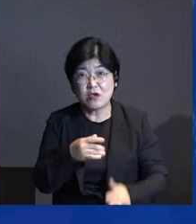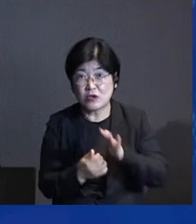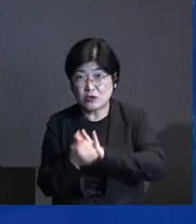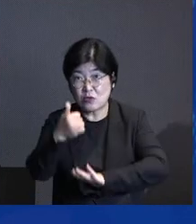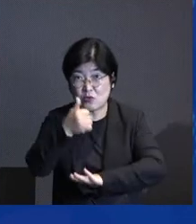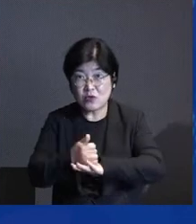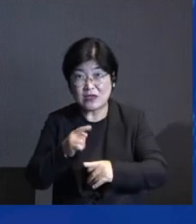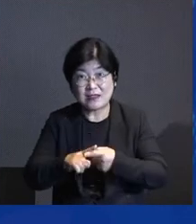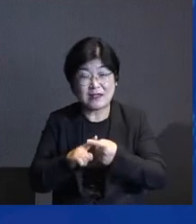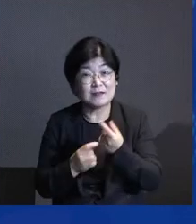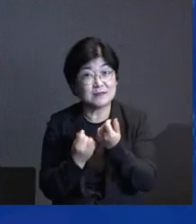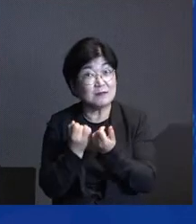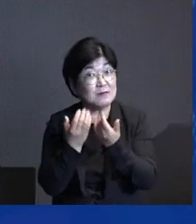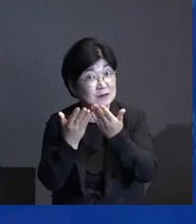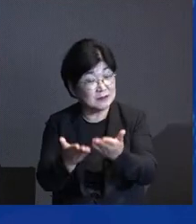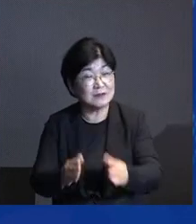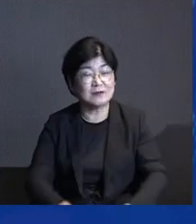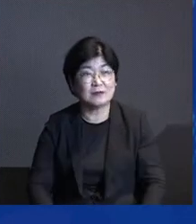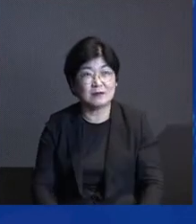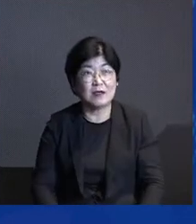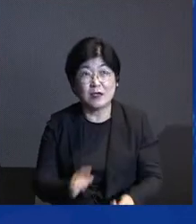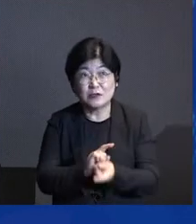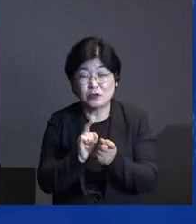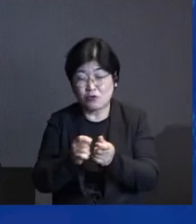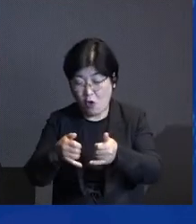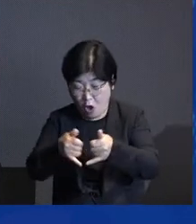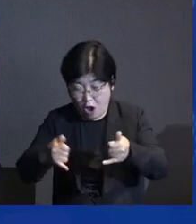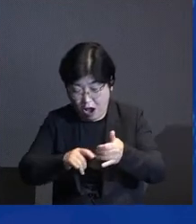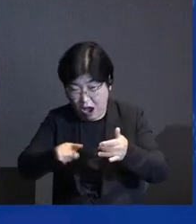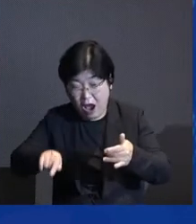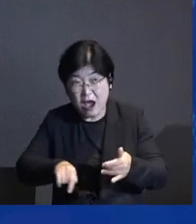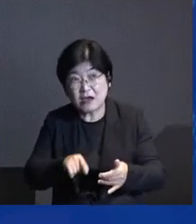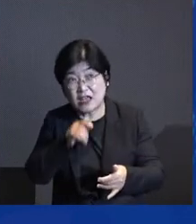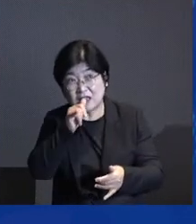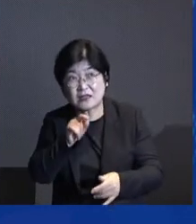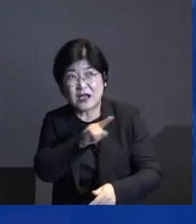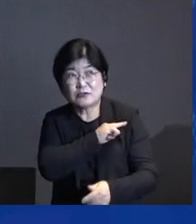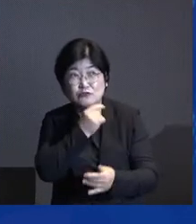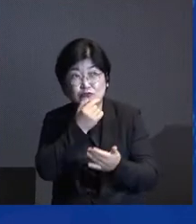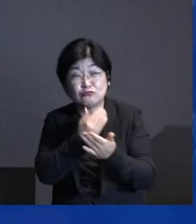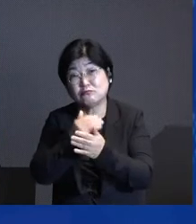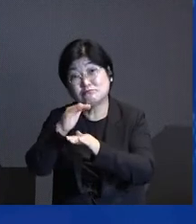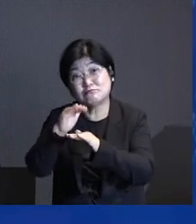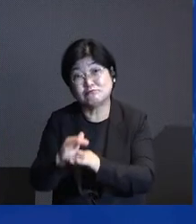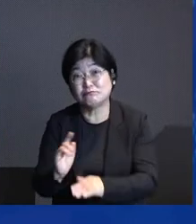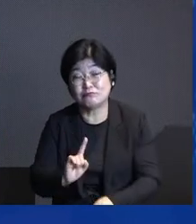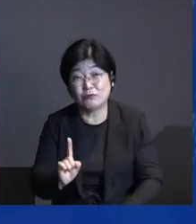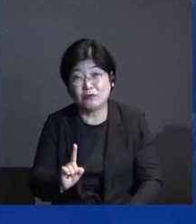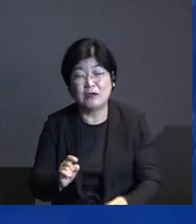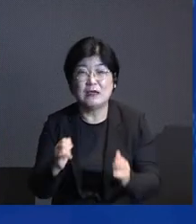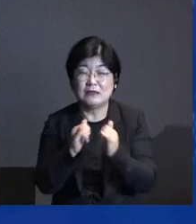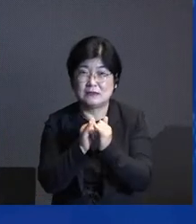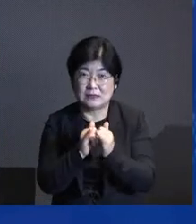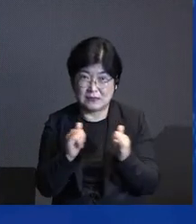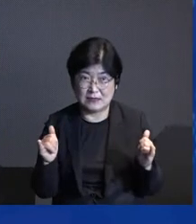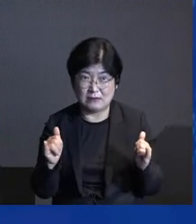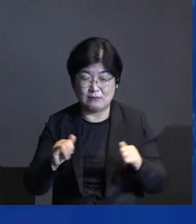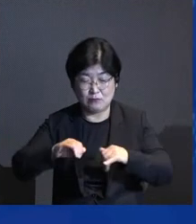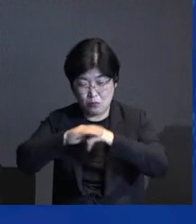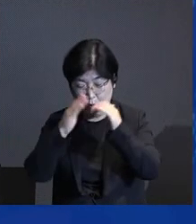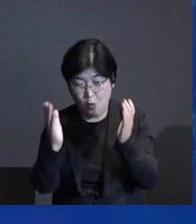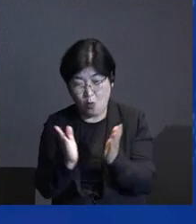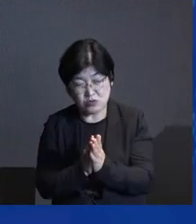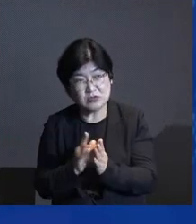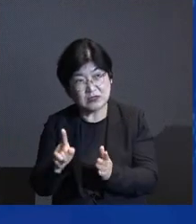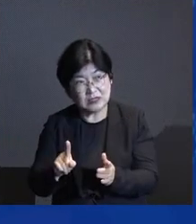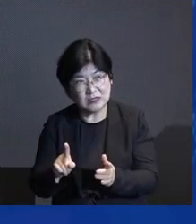that people in the community are the most important factor to drive and make the project run more efficiently.